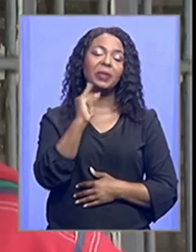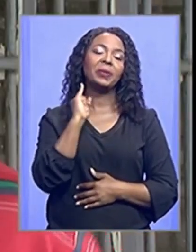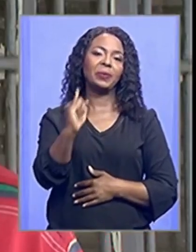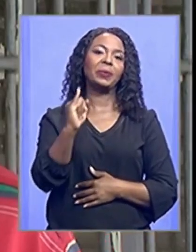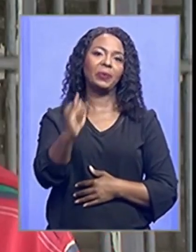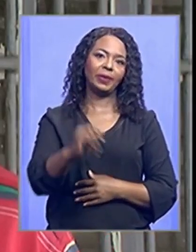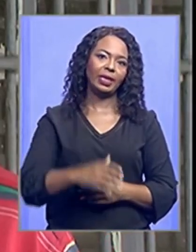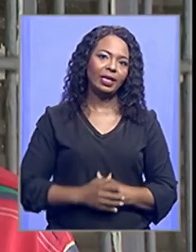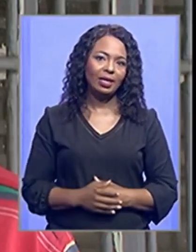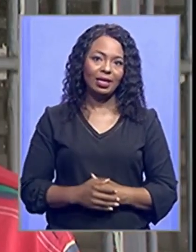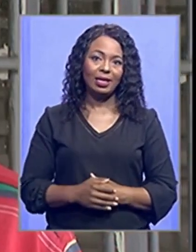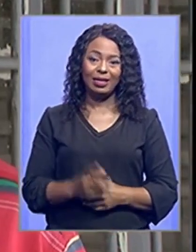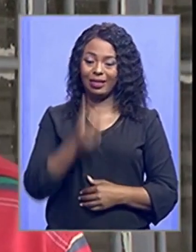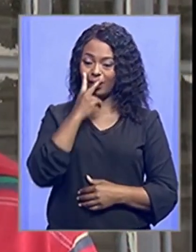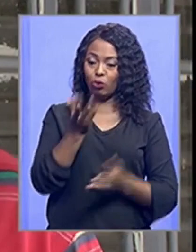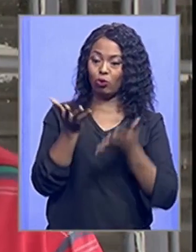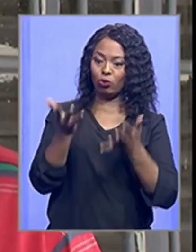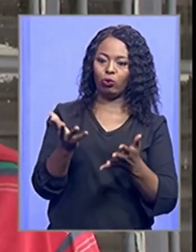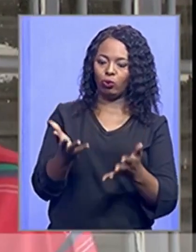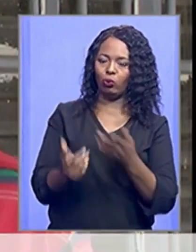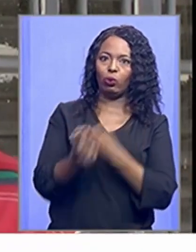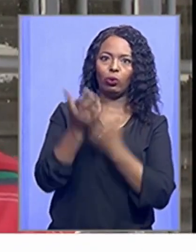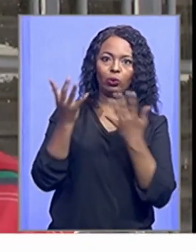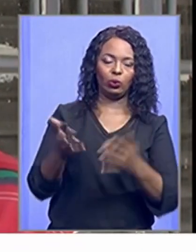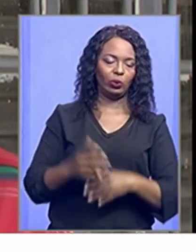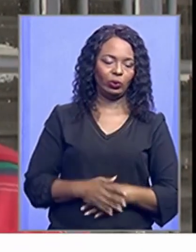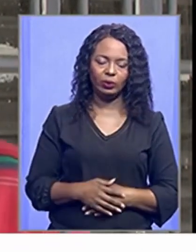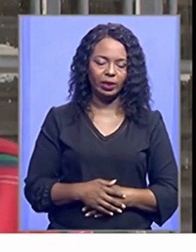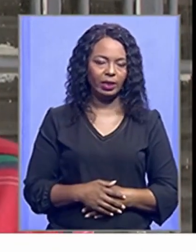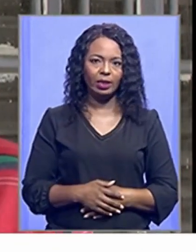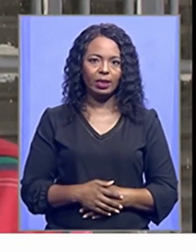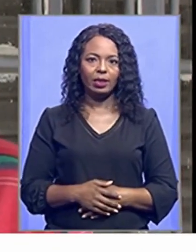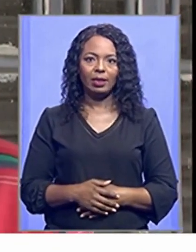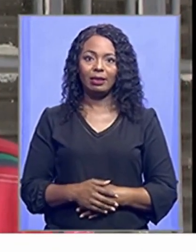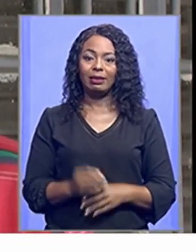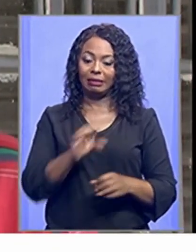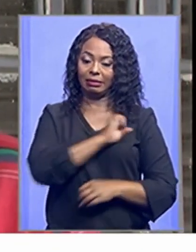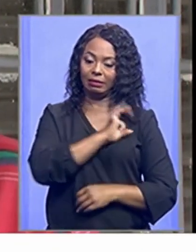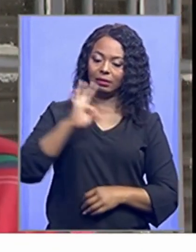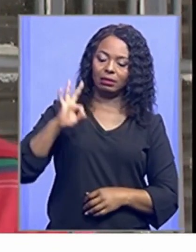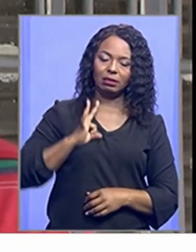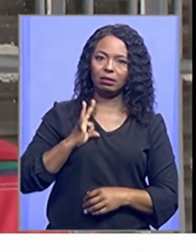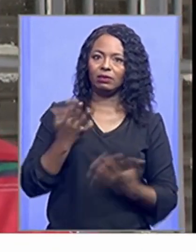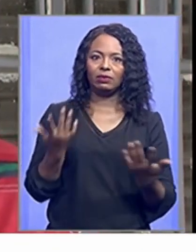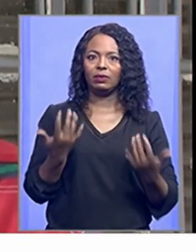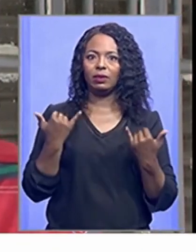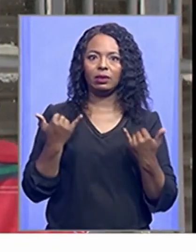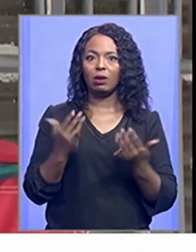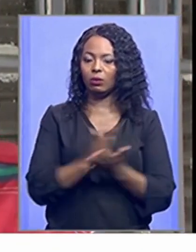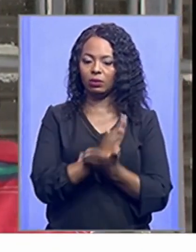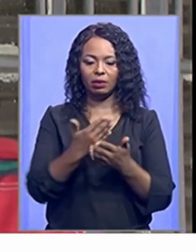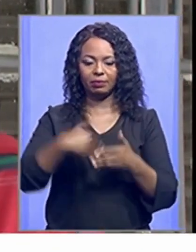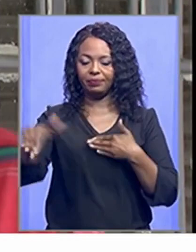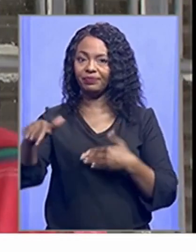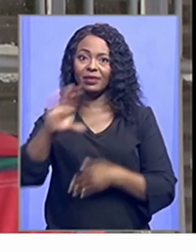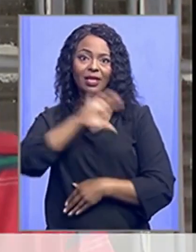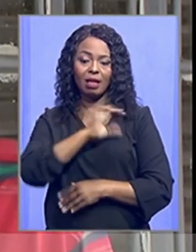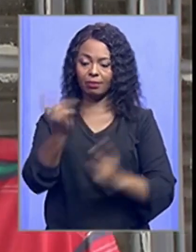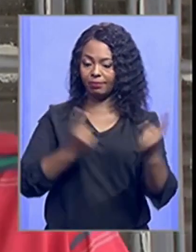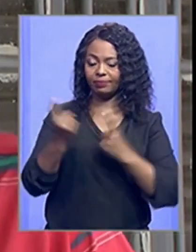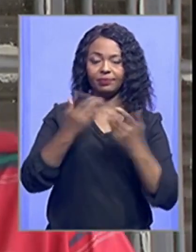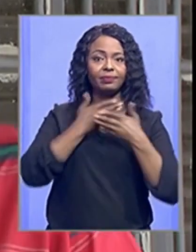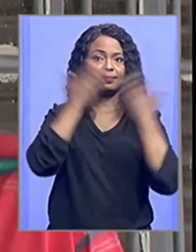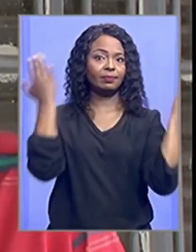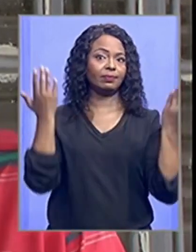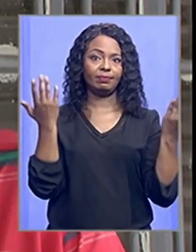You can't imagine what's going on here. We're throwing our stuff, we can't keep up, we have no clientele that's coming around here. So who's going to buy